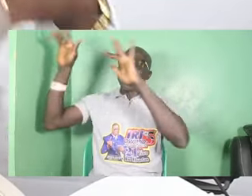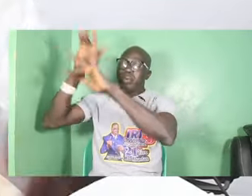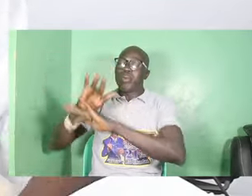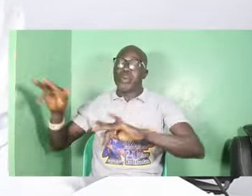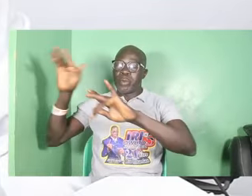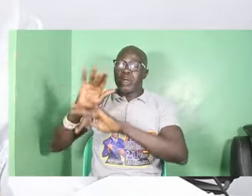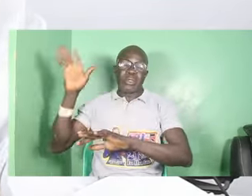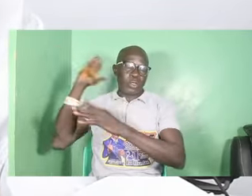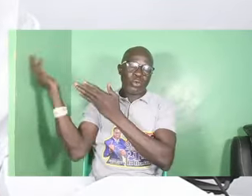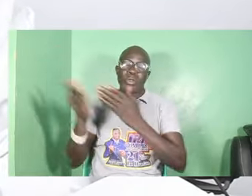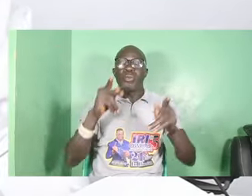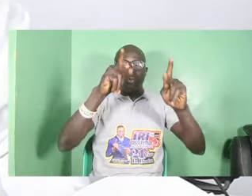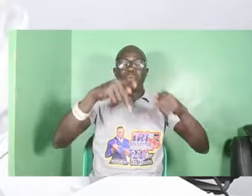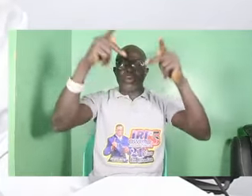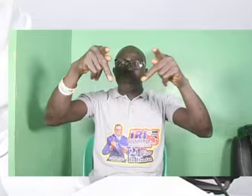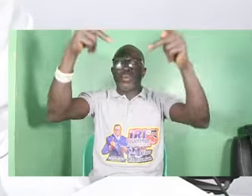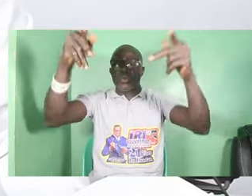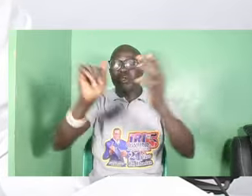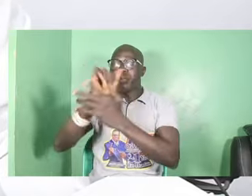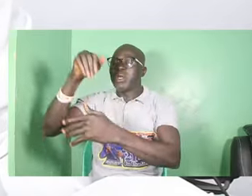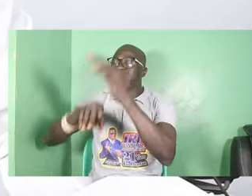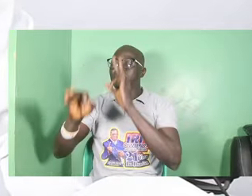eniyan. Mercy o ma gbe yan ga.